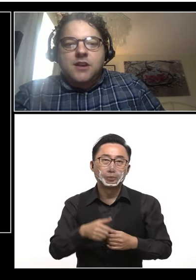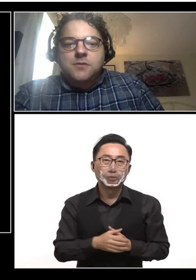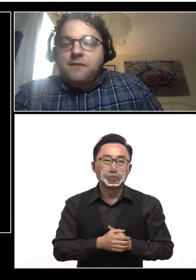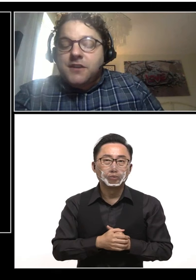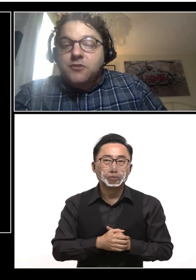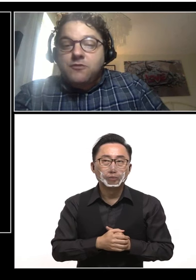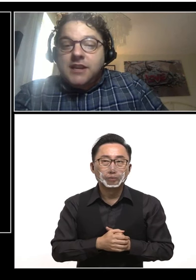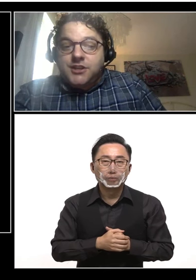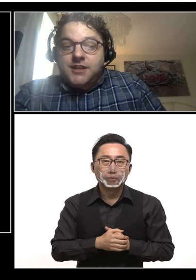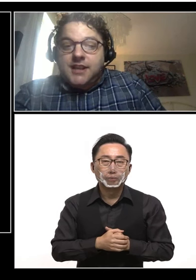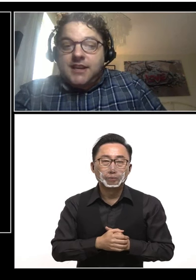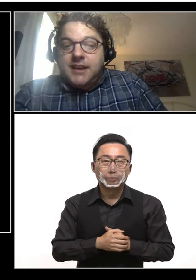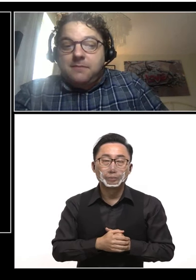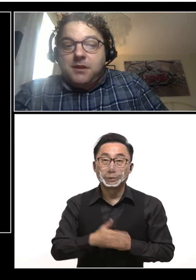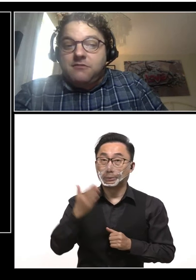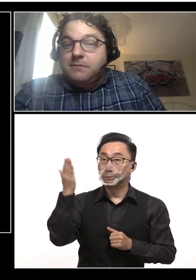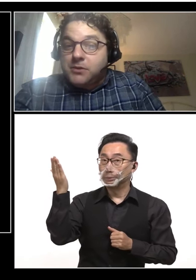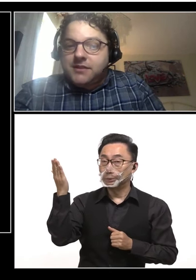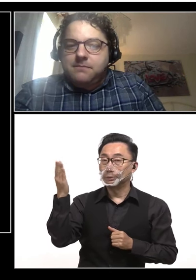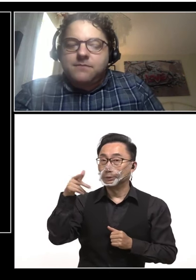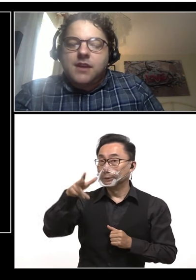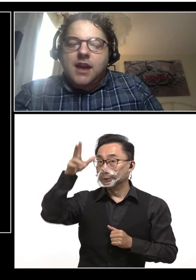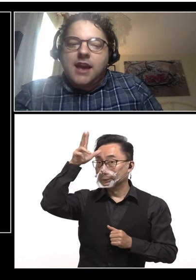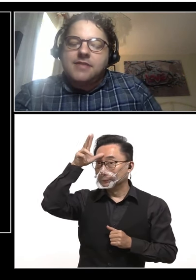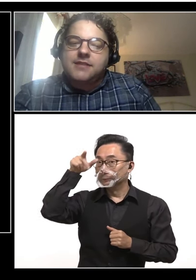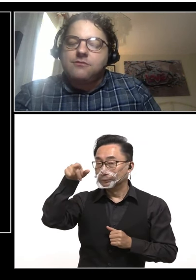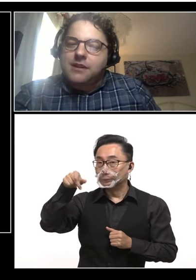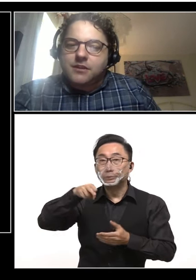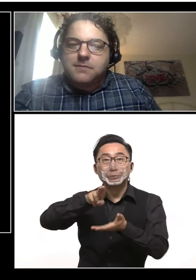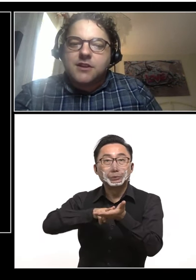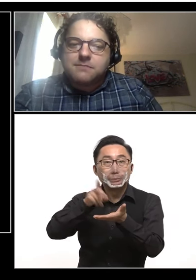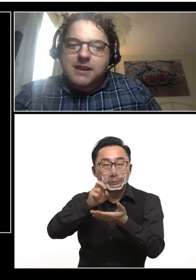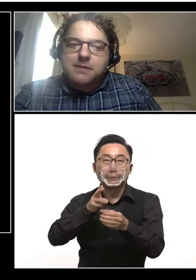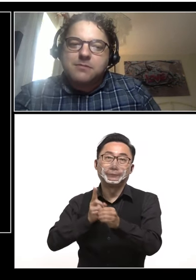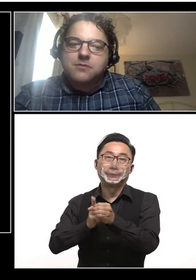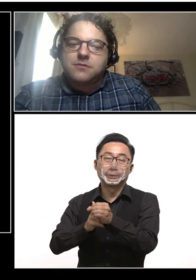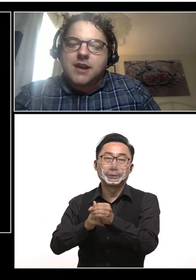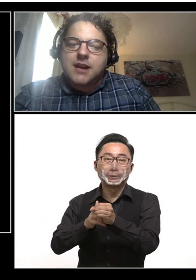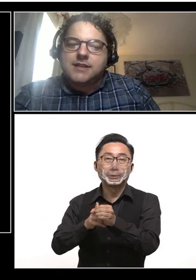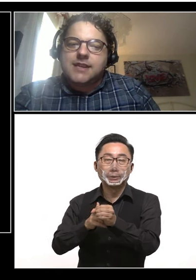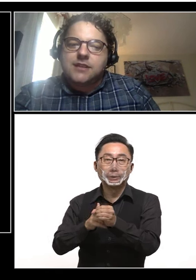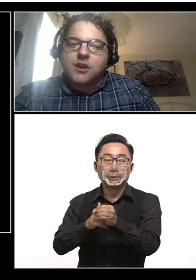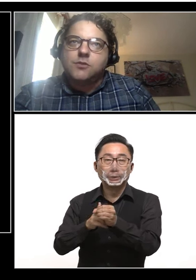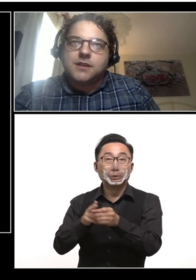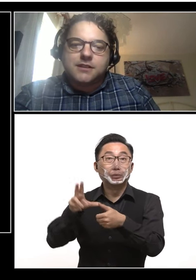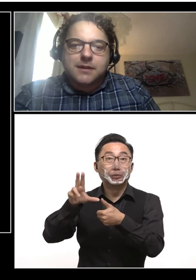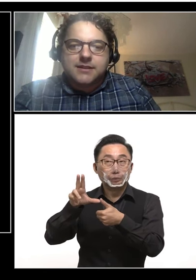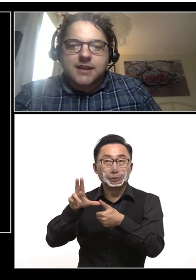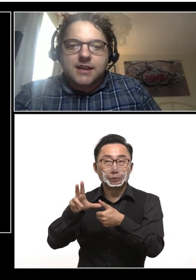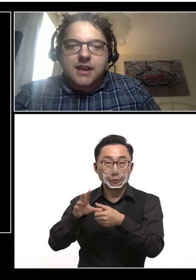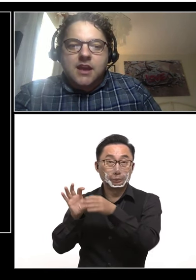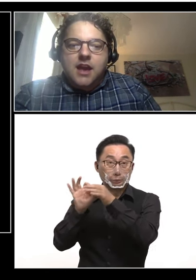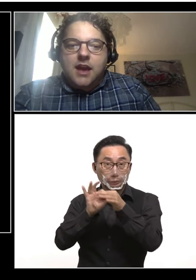So the official religion in Cambodia is Buddhism, and this is relevant because many people see that those with a